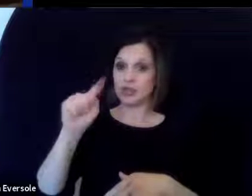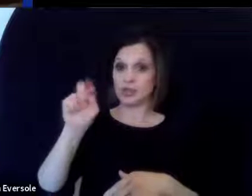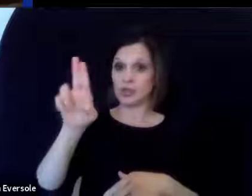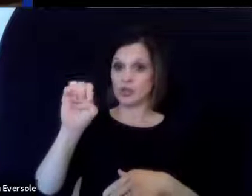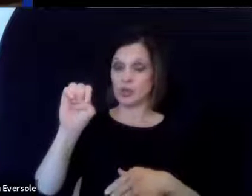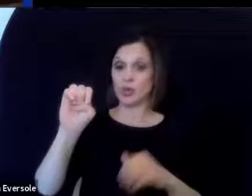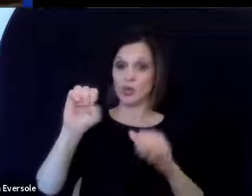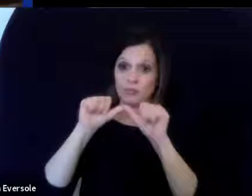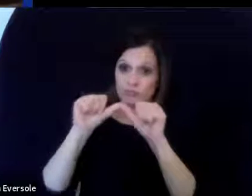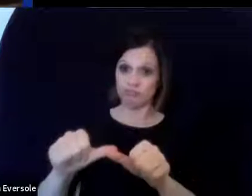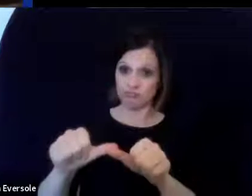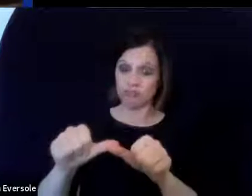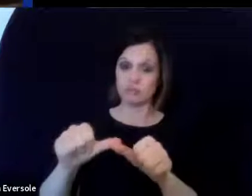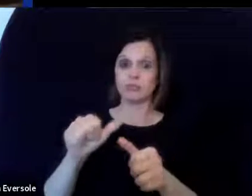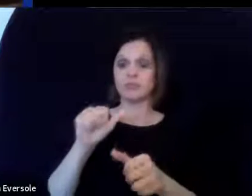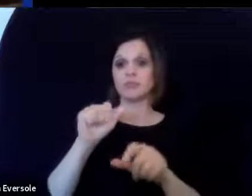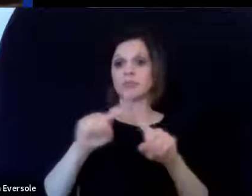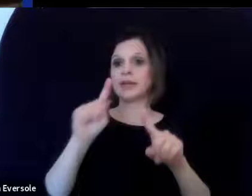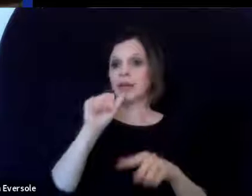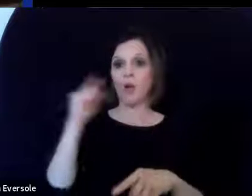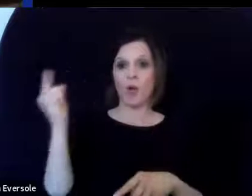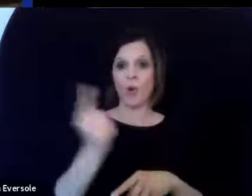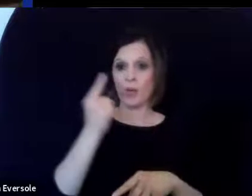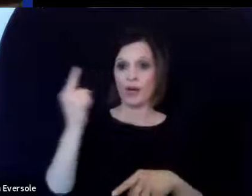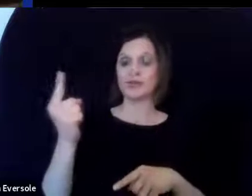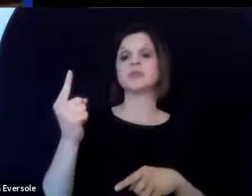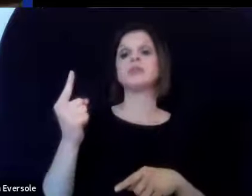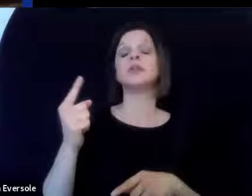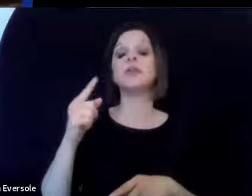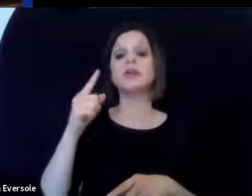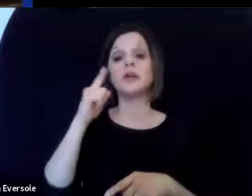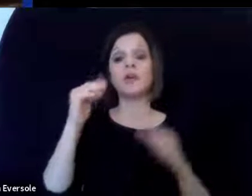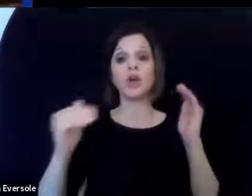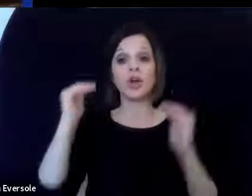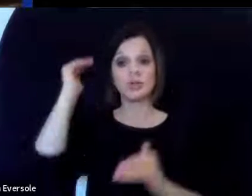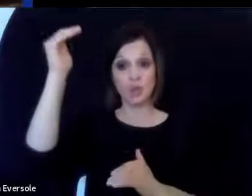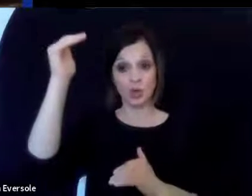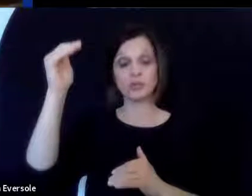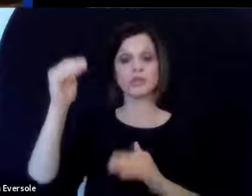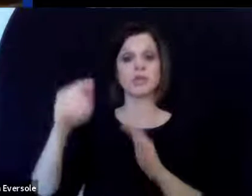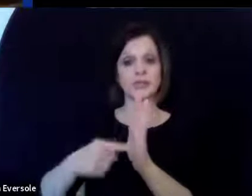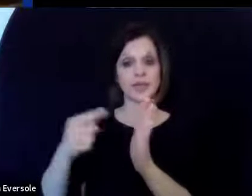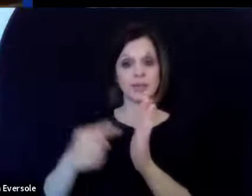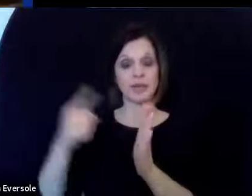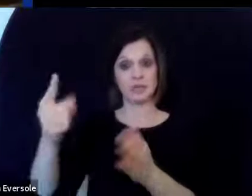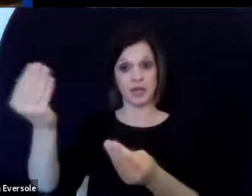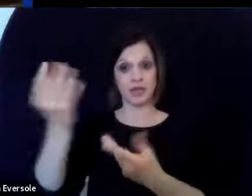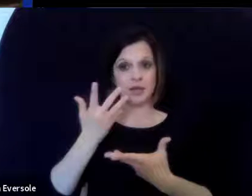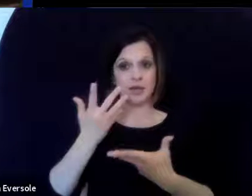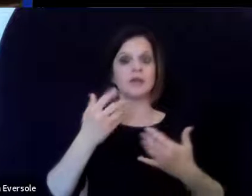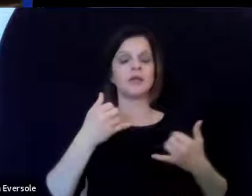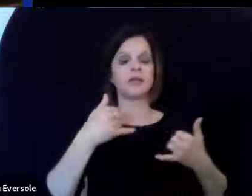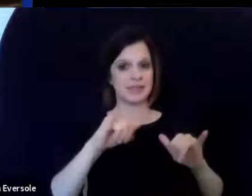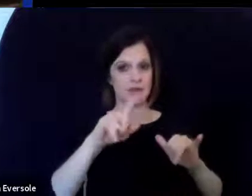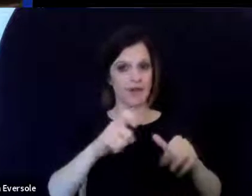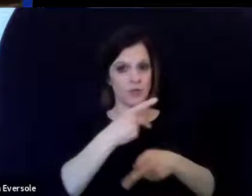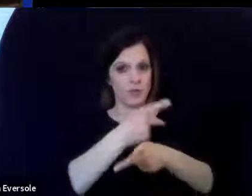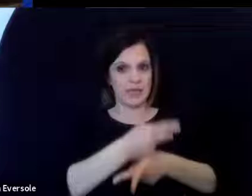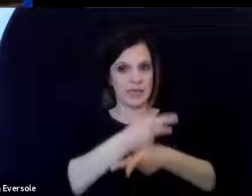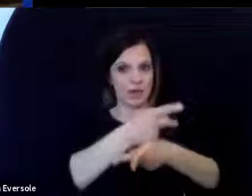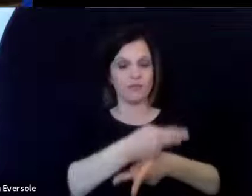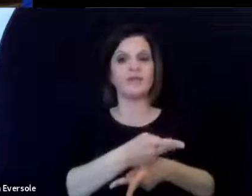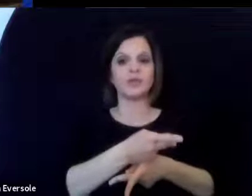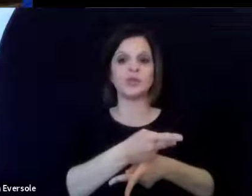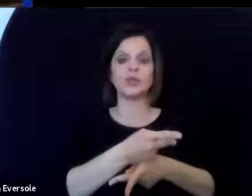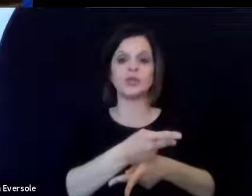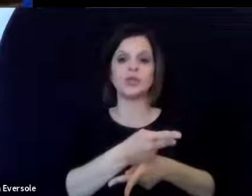there is a successful reversal, adults with CHARGE tell us that they still have to be cautious in terms